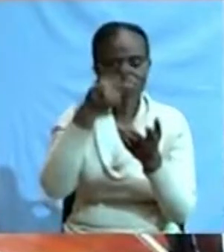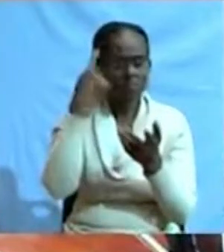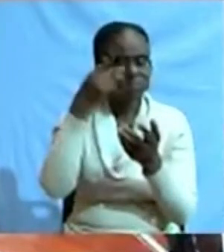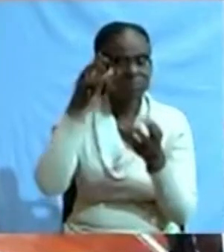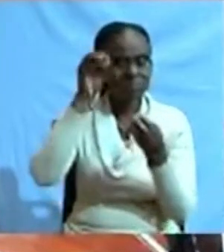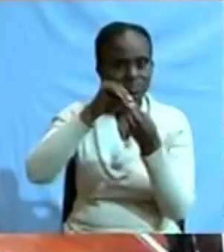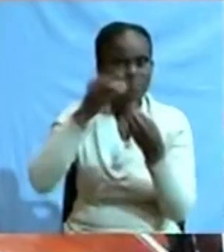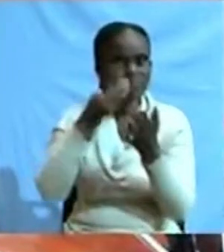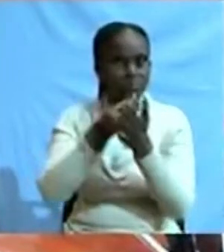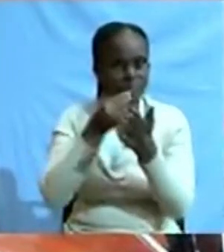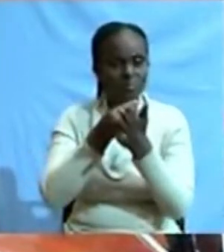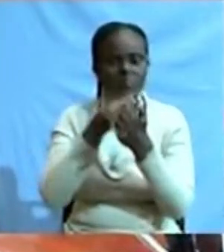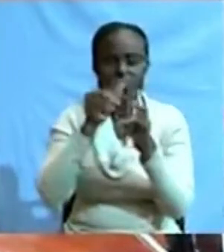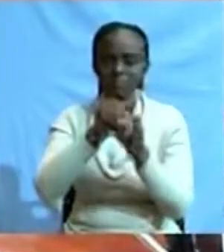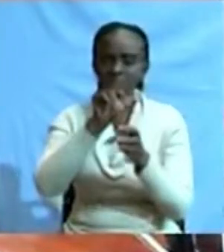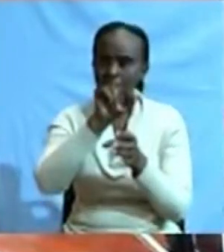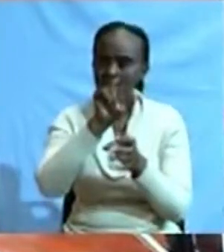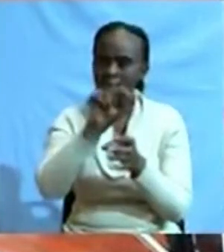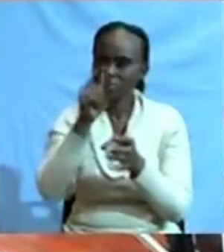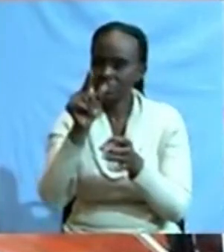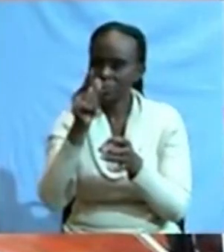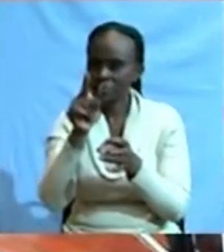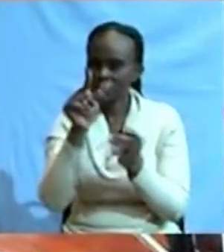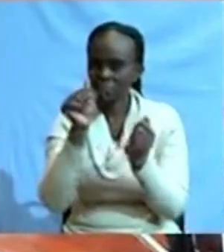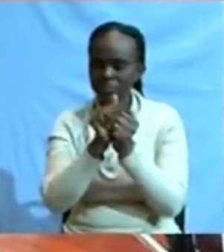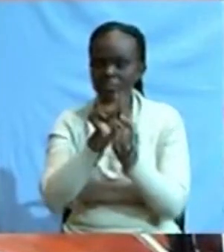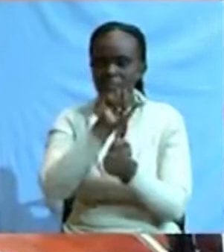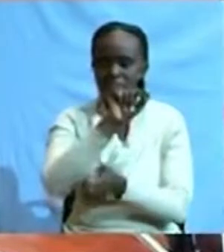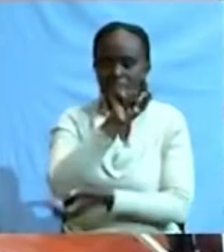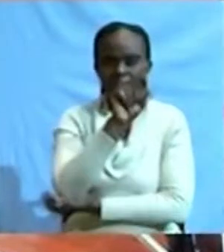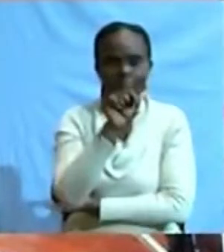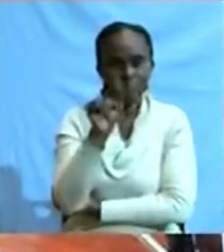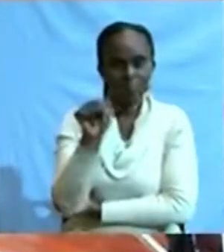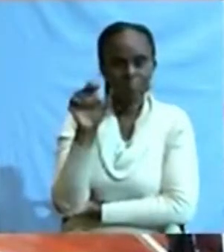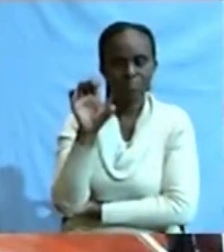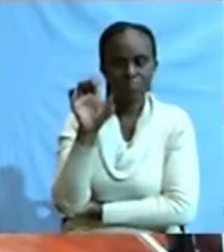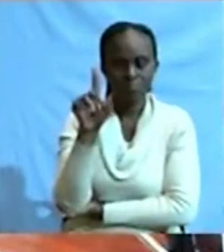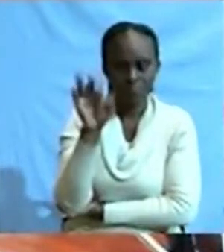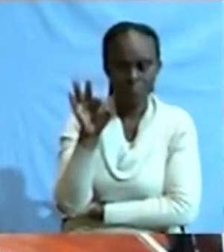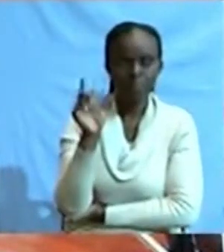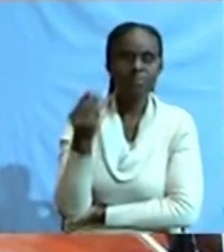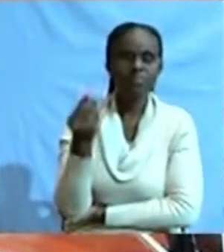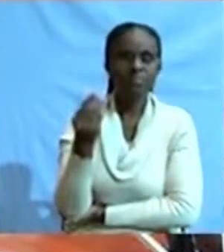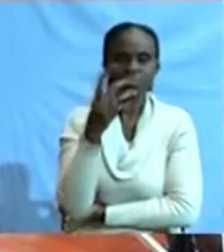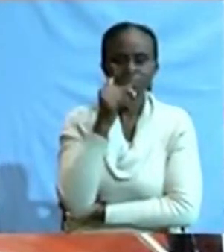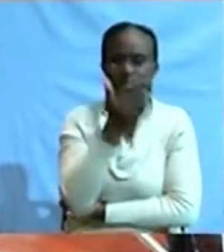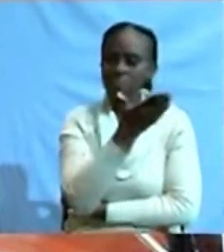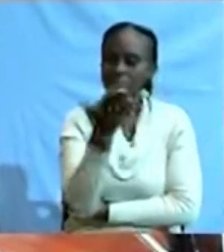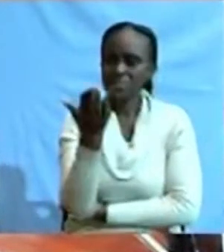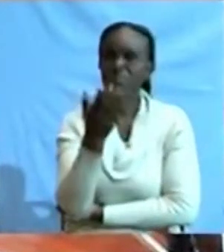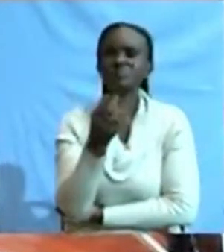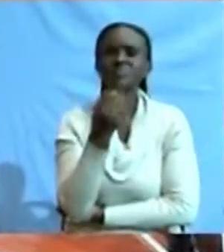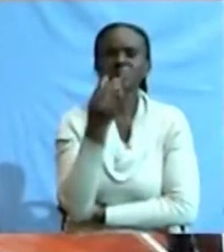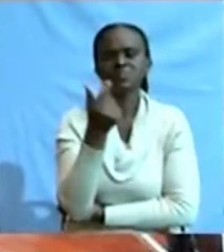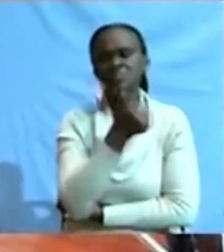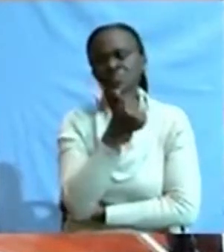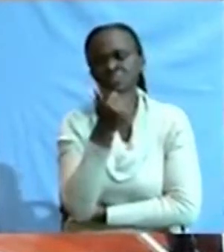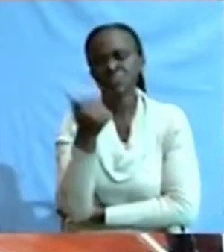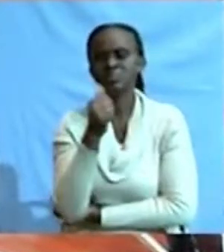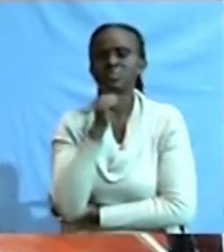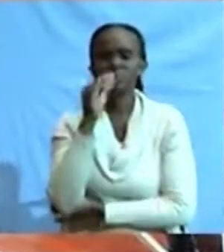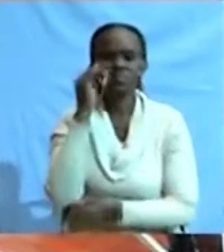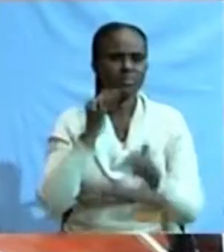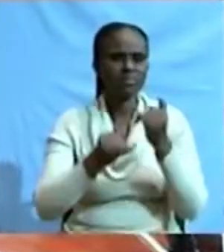additional funding in 2021 and 2022 CDF allocations, as there were a number of other incomplete